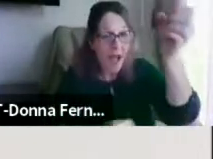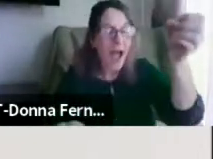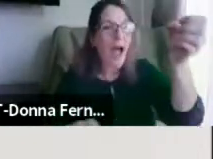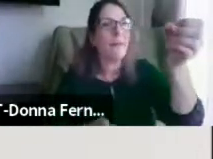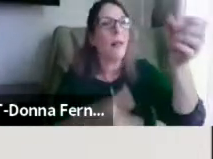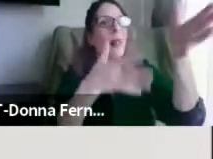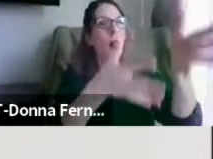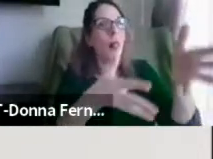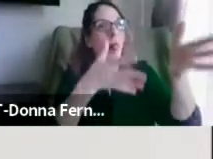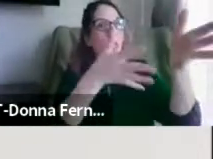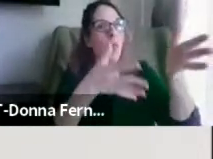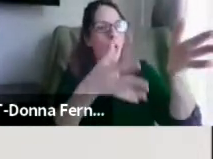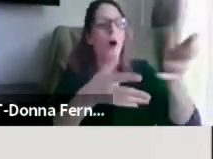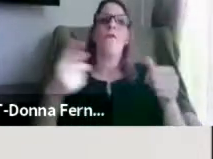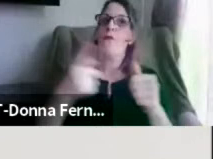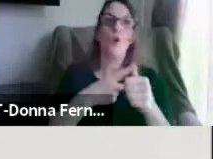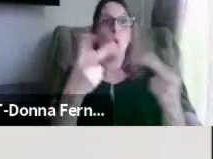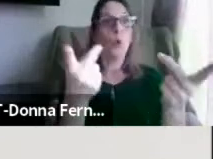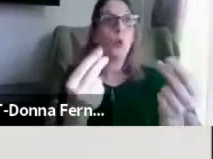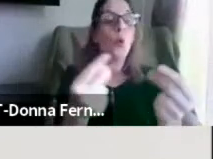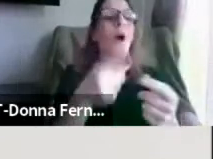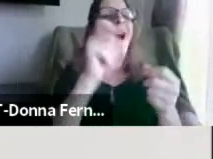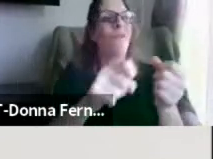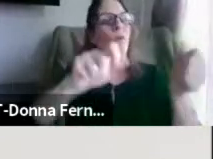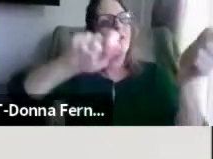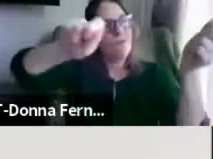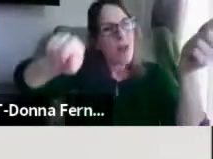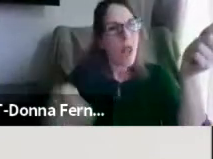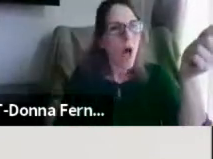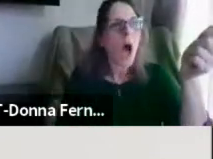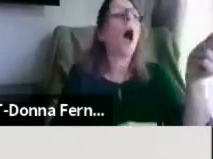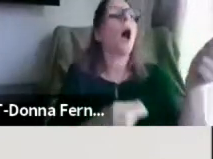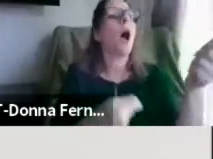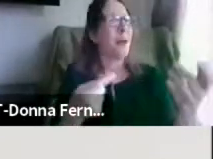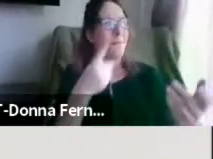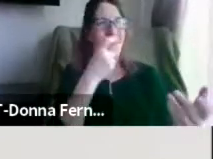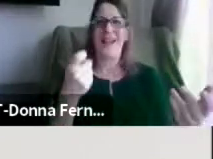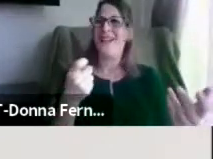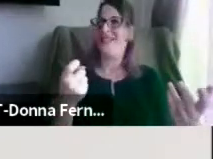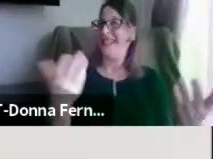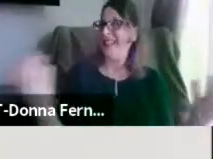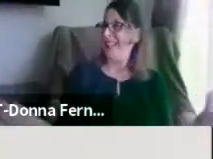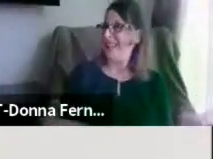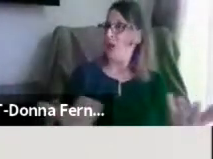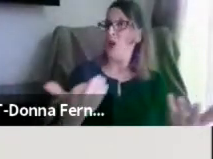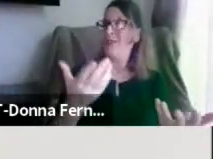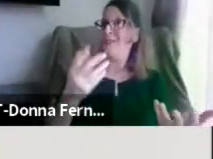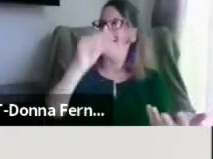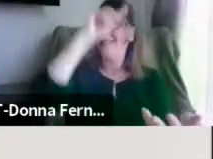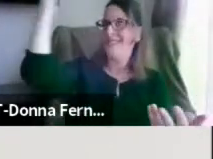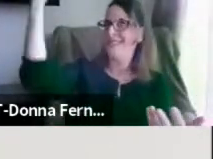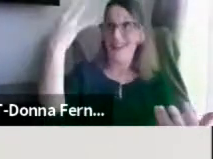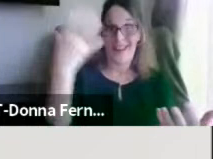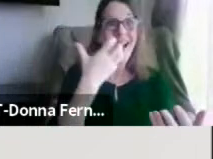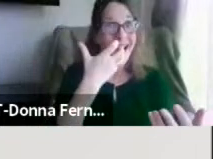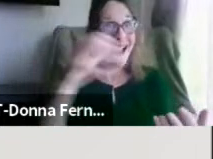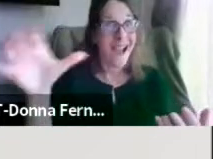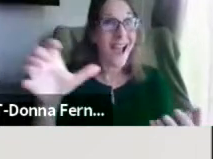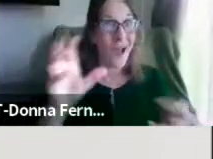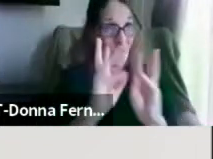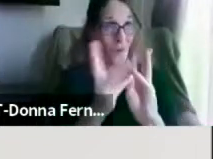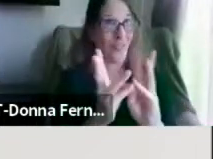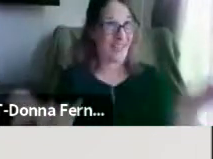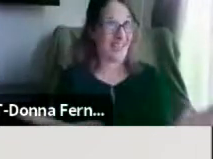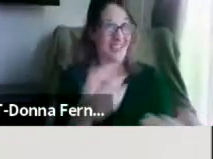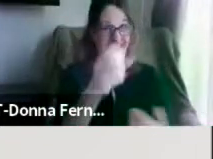water lines first and foremost. We live in beautiful, sunny, hot weather here in South Florida.